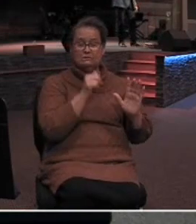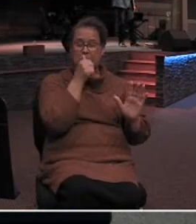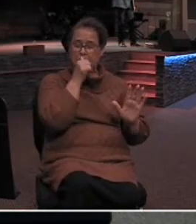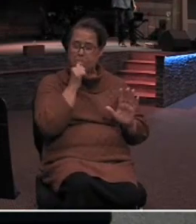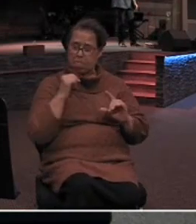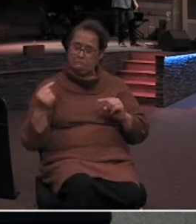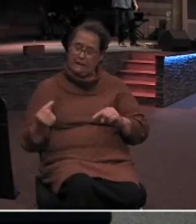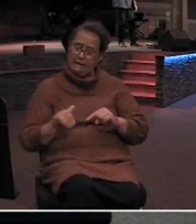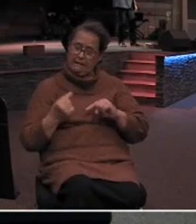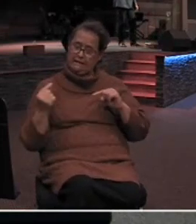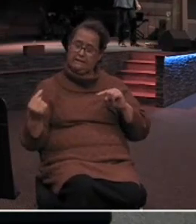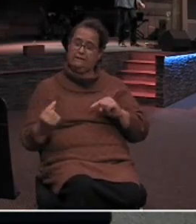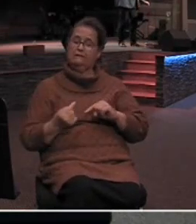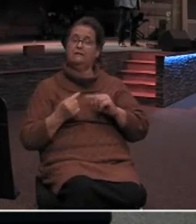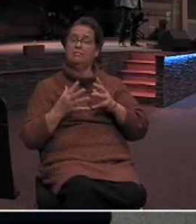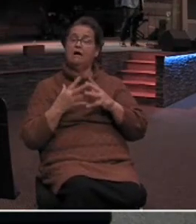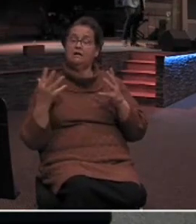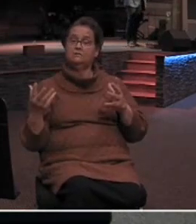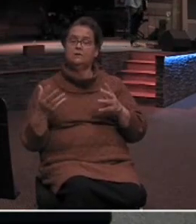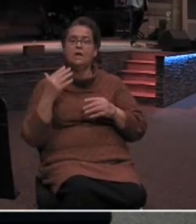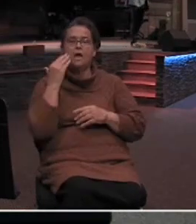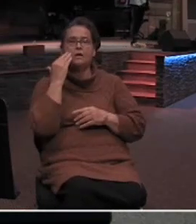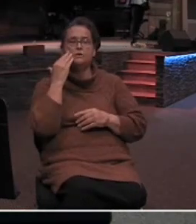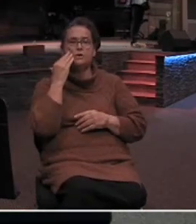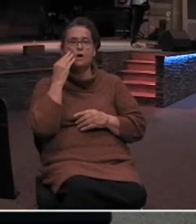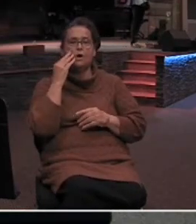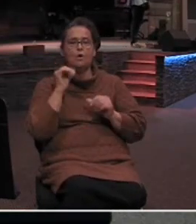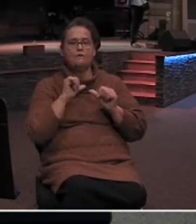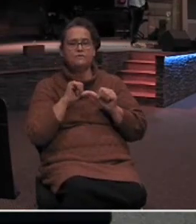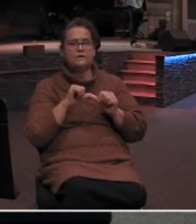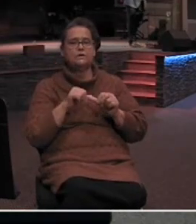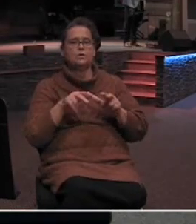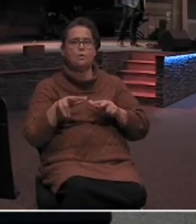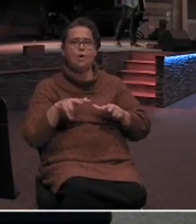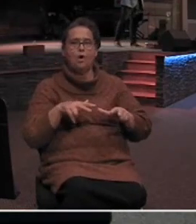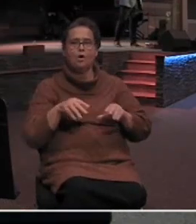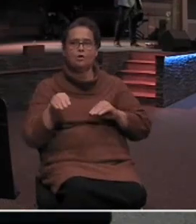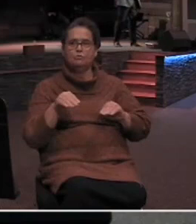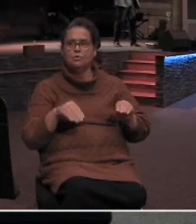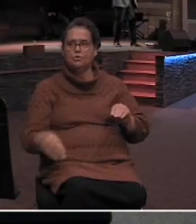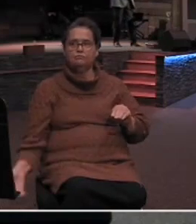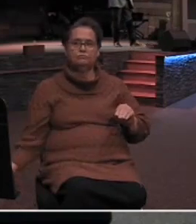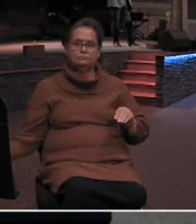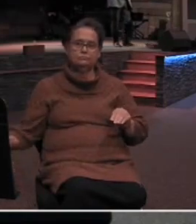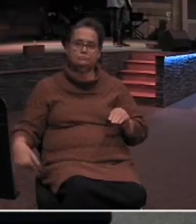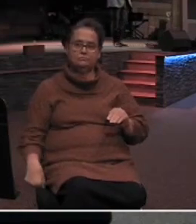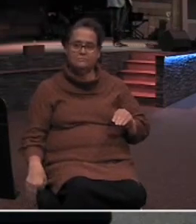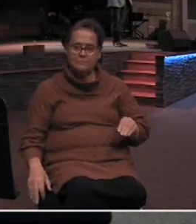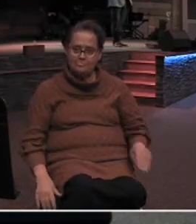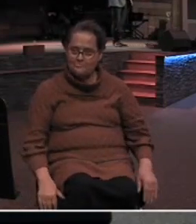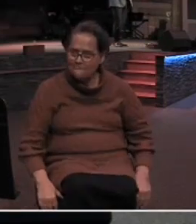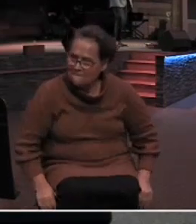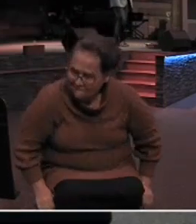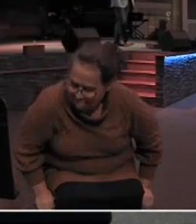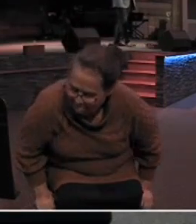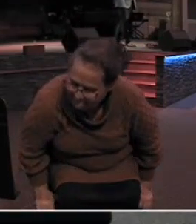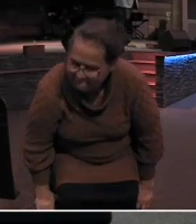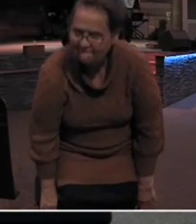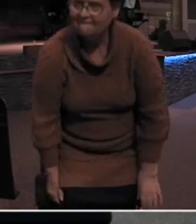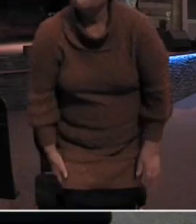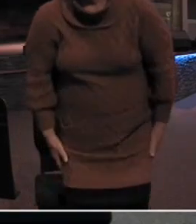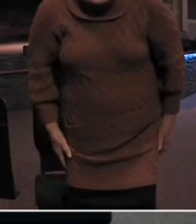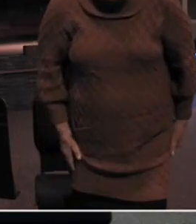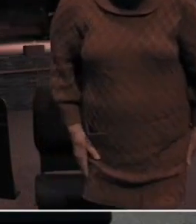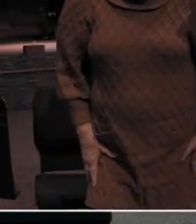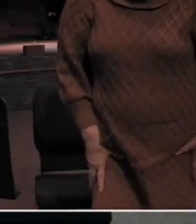of pain. And you know when you continue to walk or move around in your head, you know you're just causing